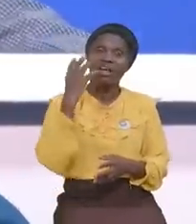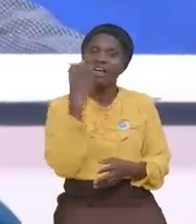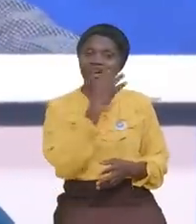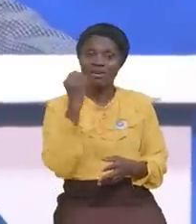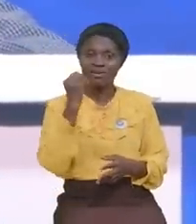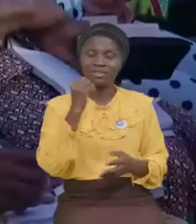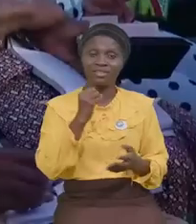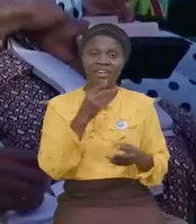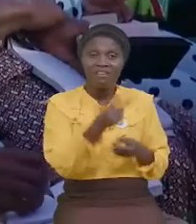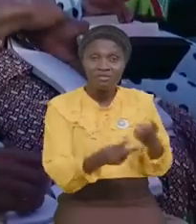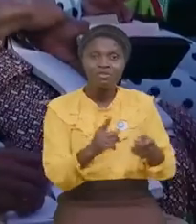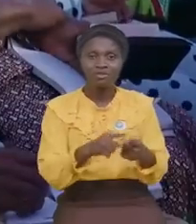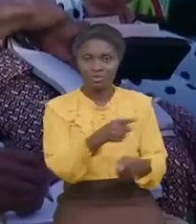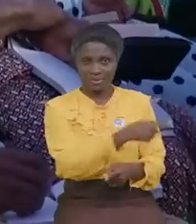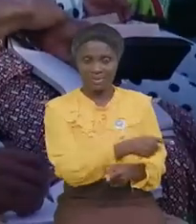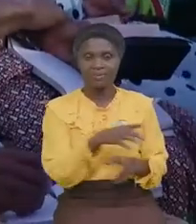unto them.